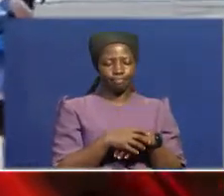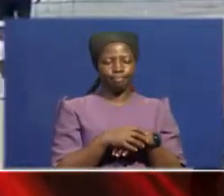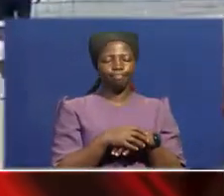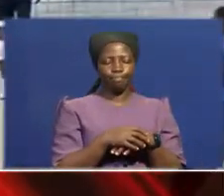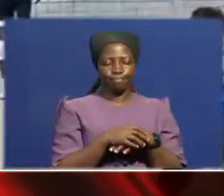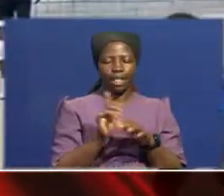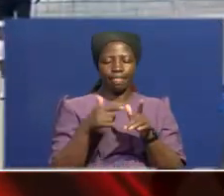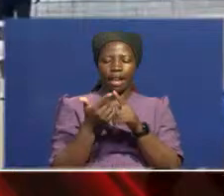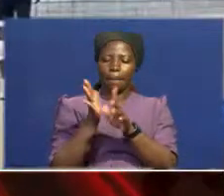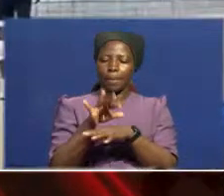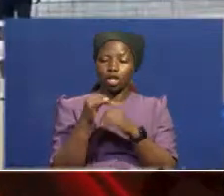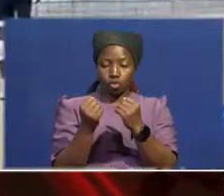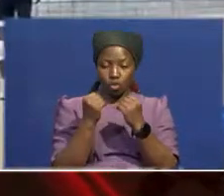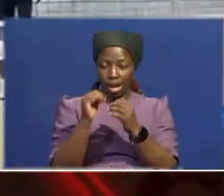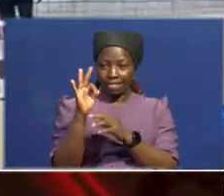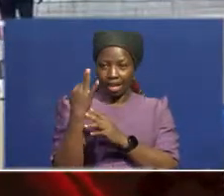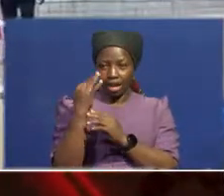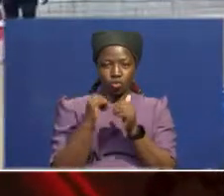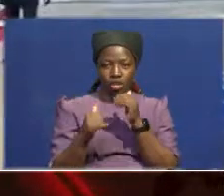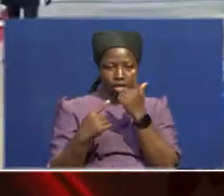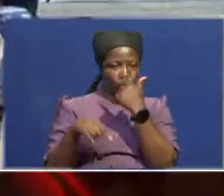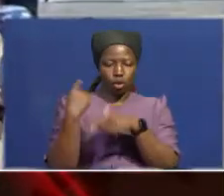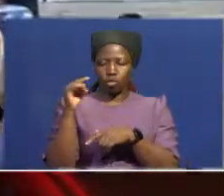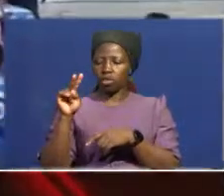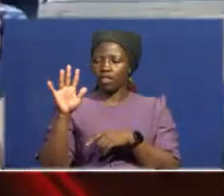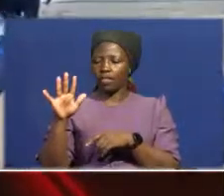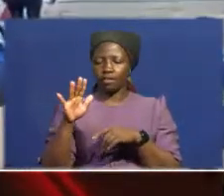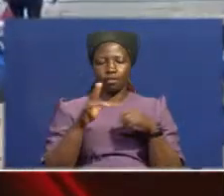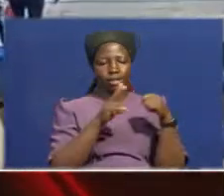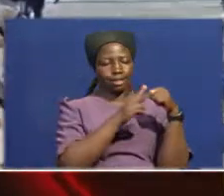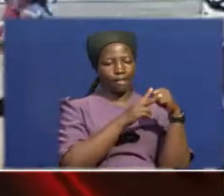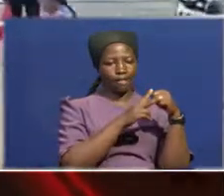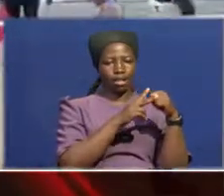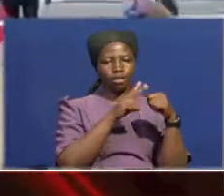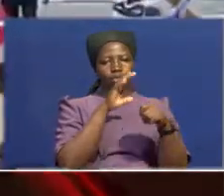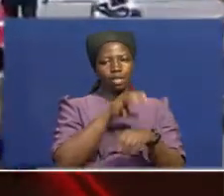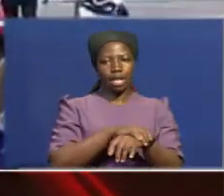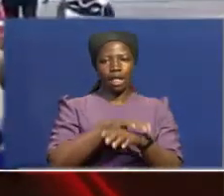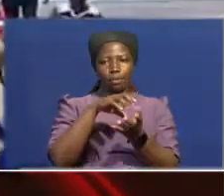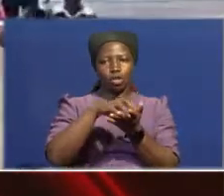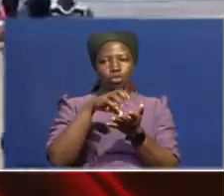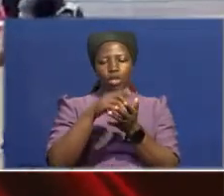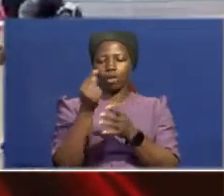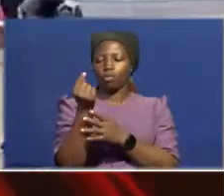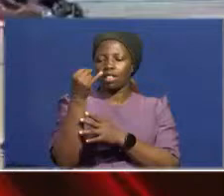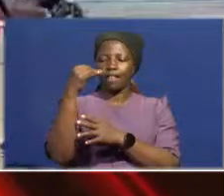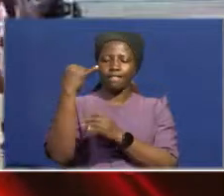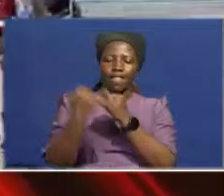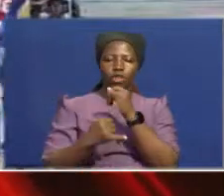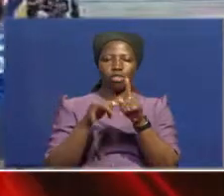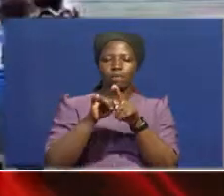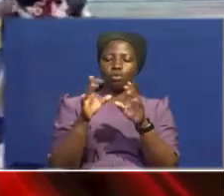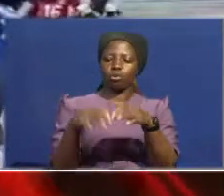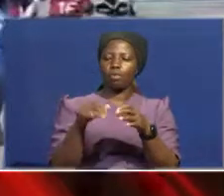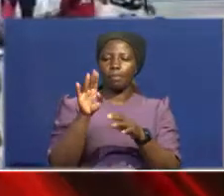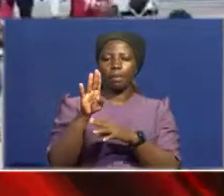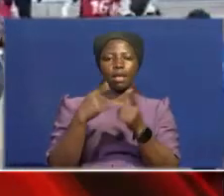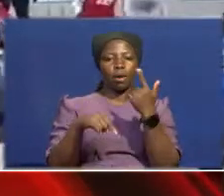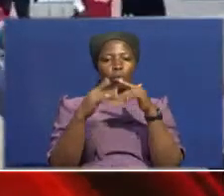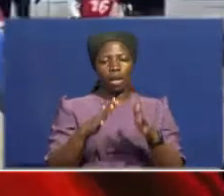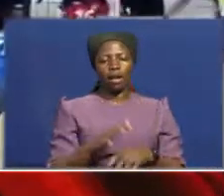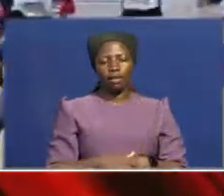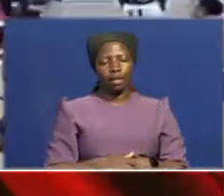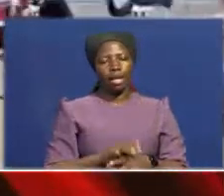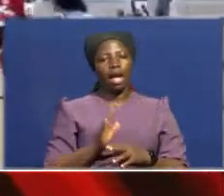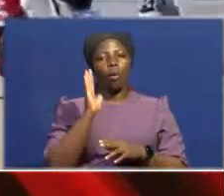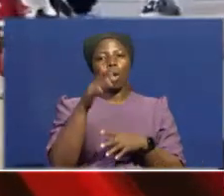back stronger in the third set, which they easily won 25-7, to book a slot in the quarterfinals as a Group B winners. Malkia